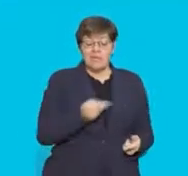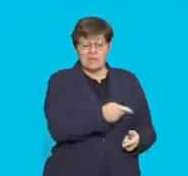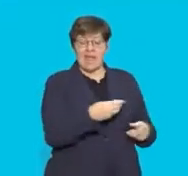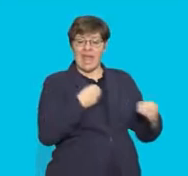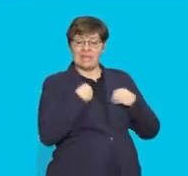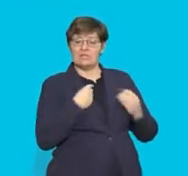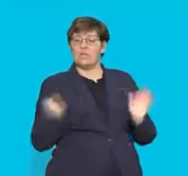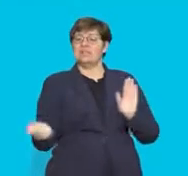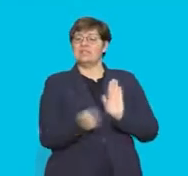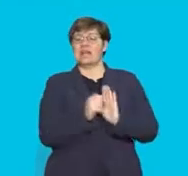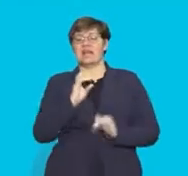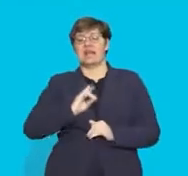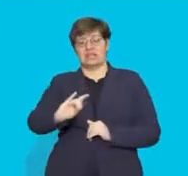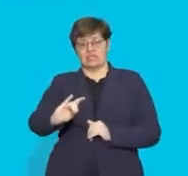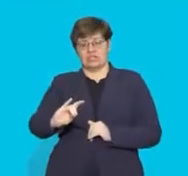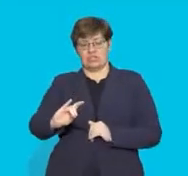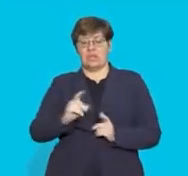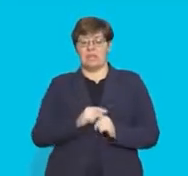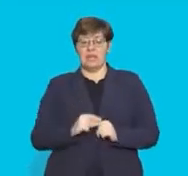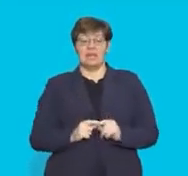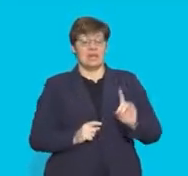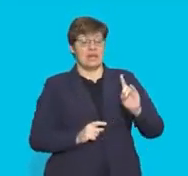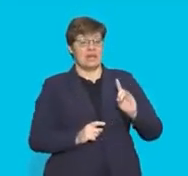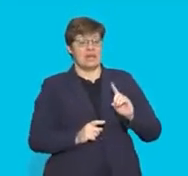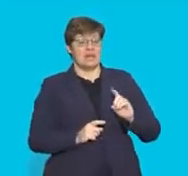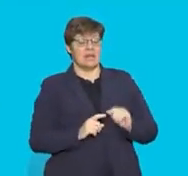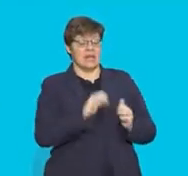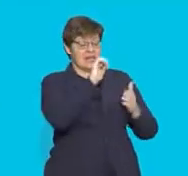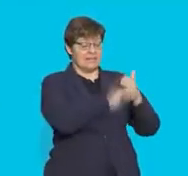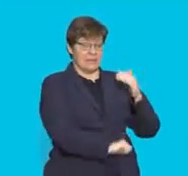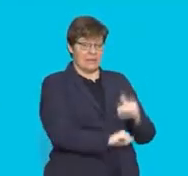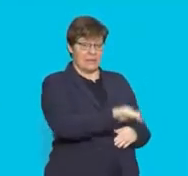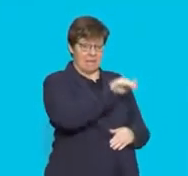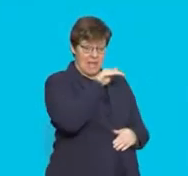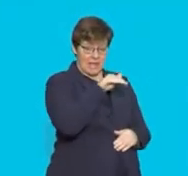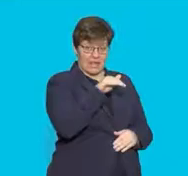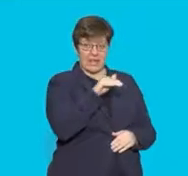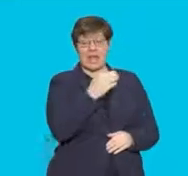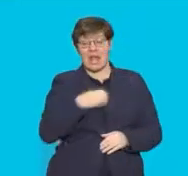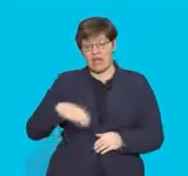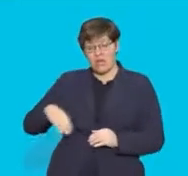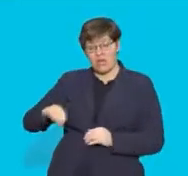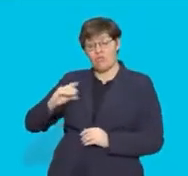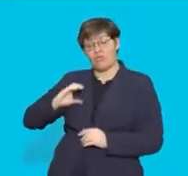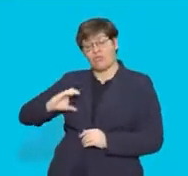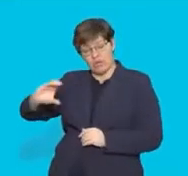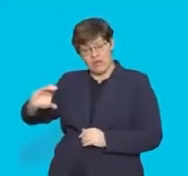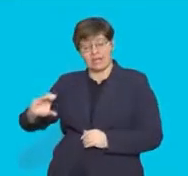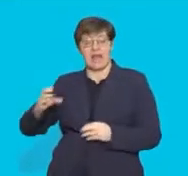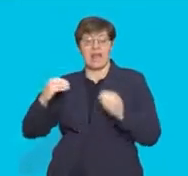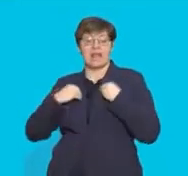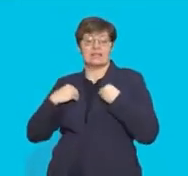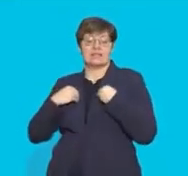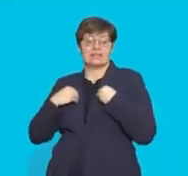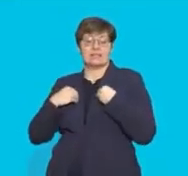cash, very simple. You debit bank, credit the asset disposal.